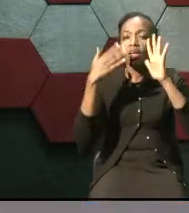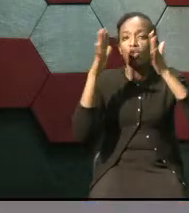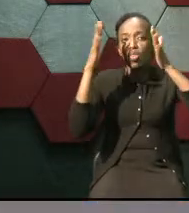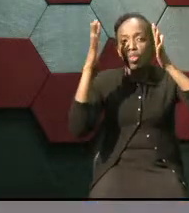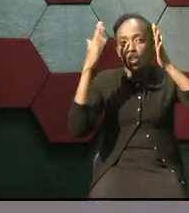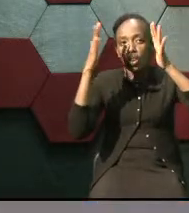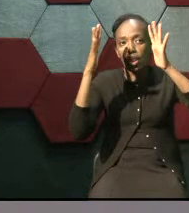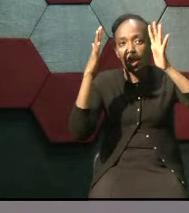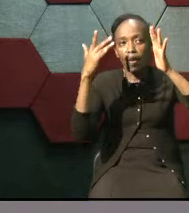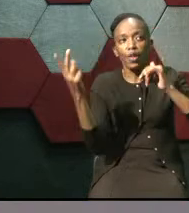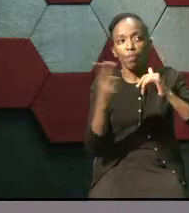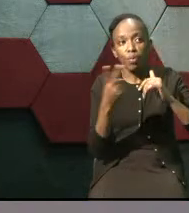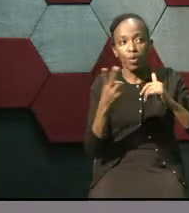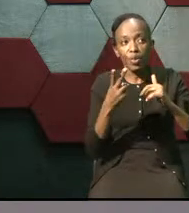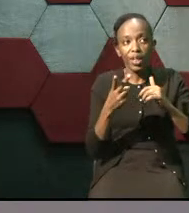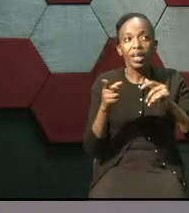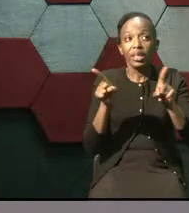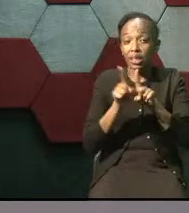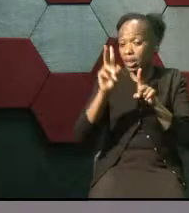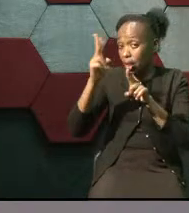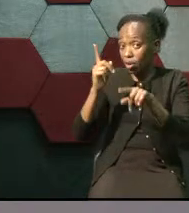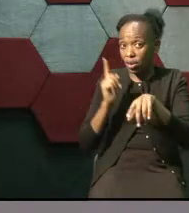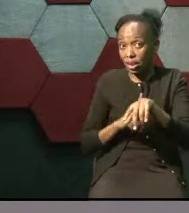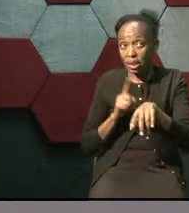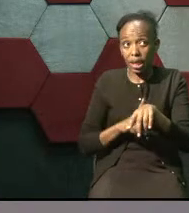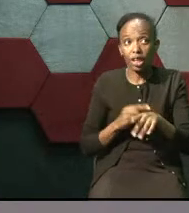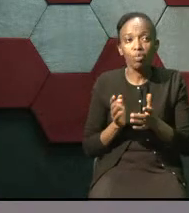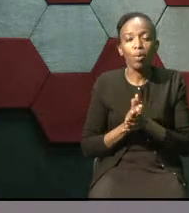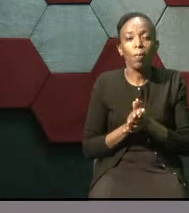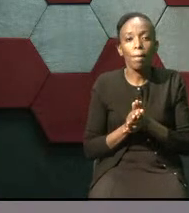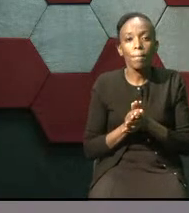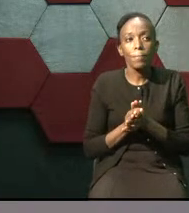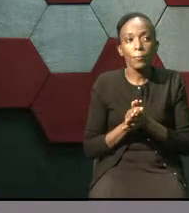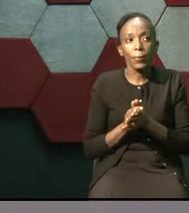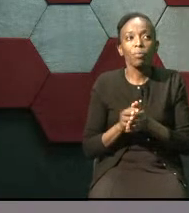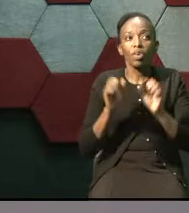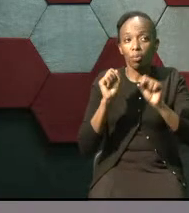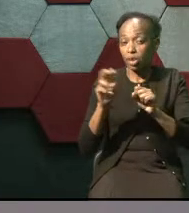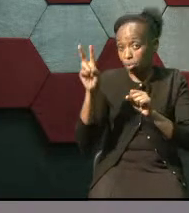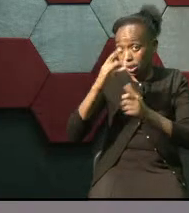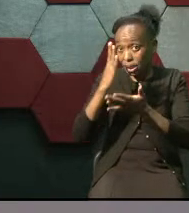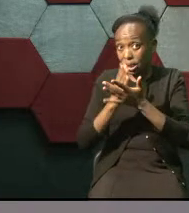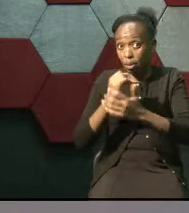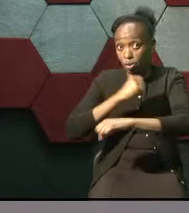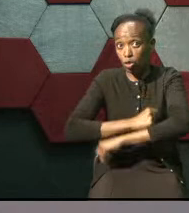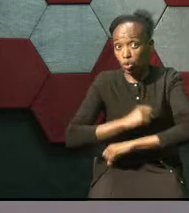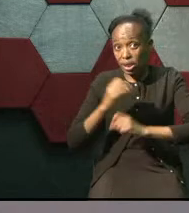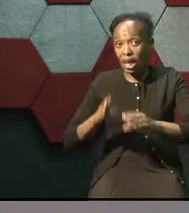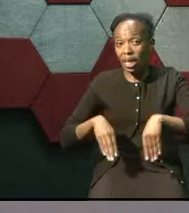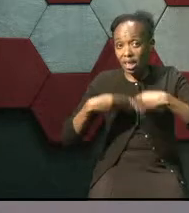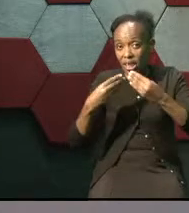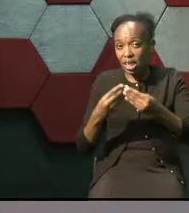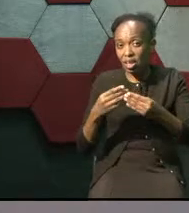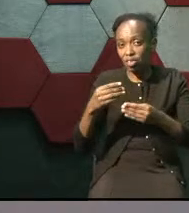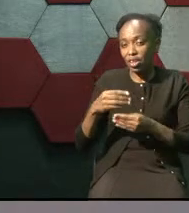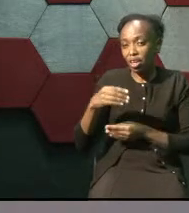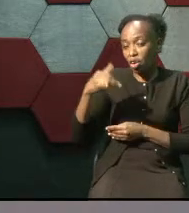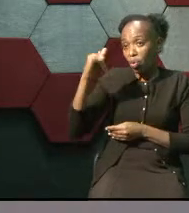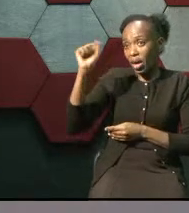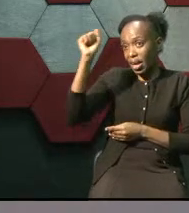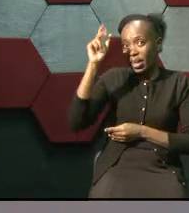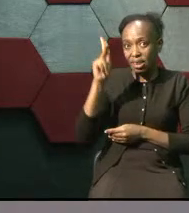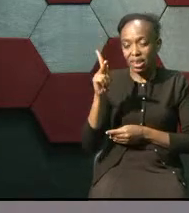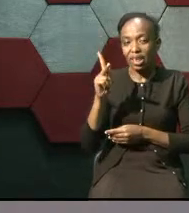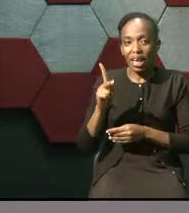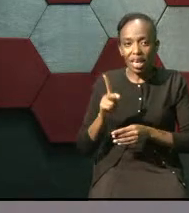Thomas, again, this is like their second time, yeah? Wow. I can see some schools are really giving YSK an effort.